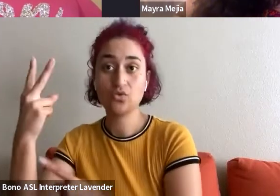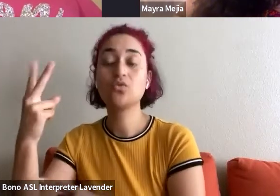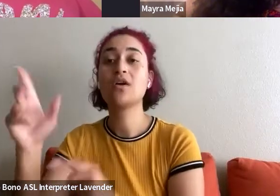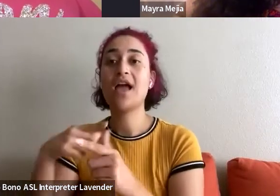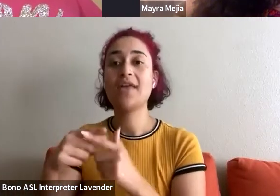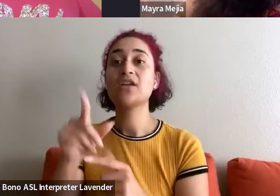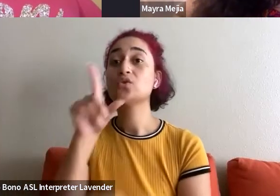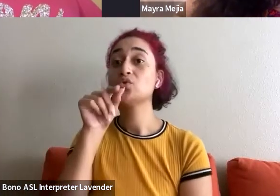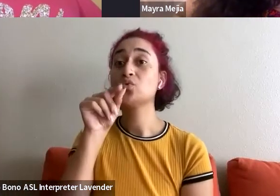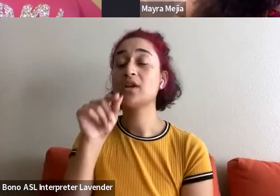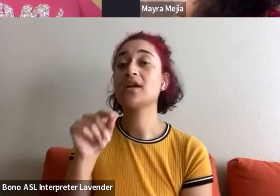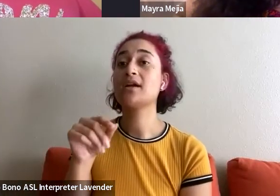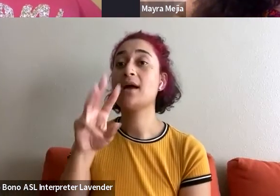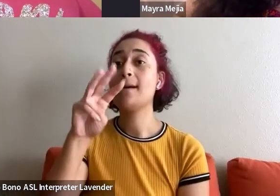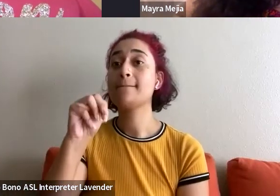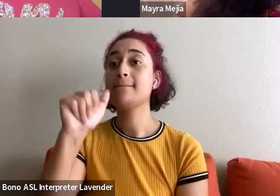it